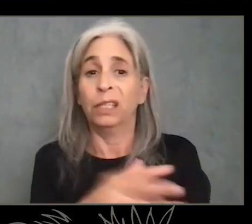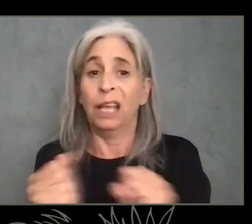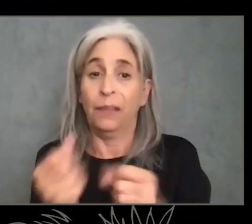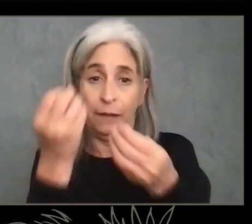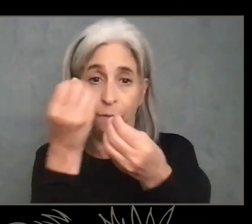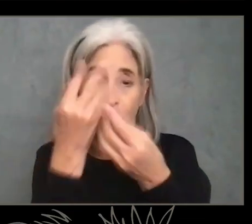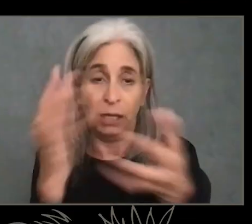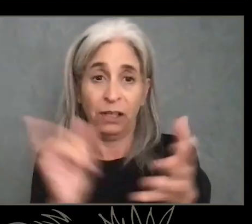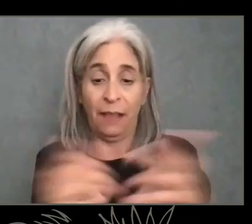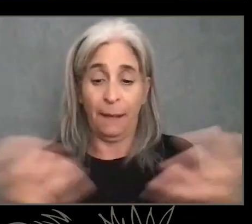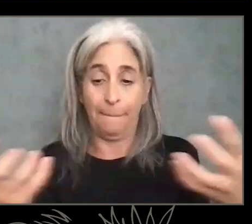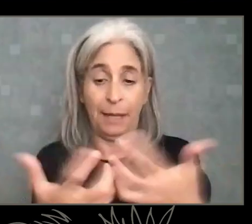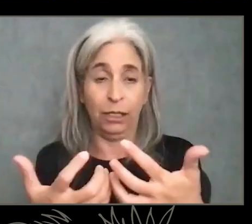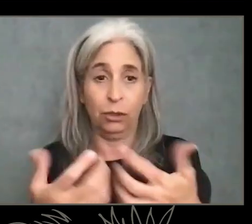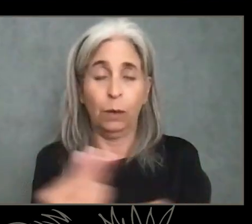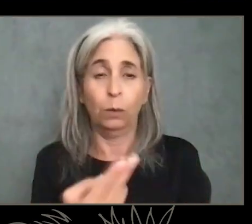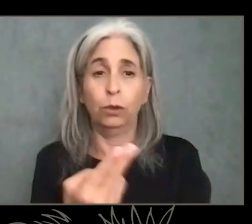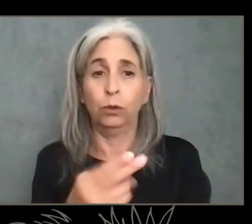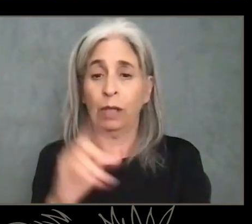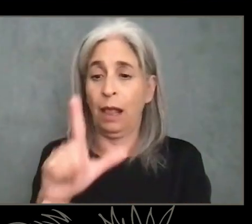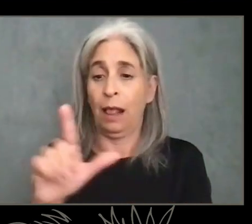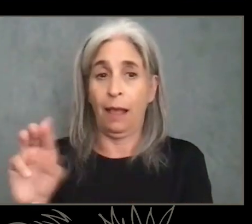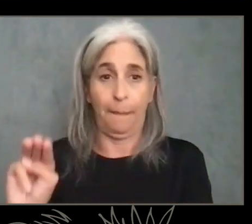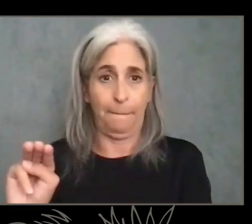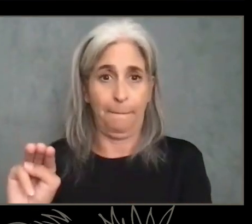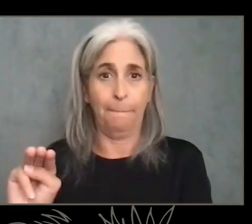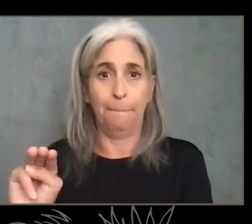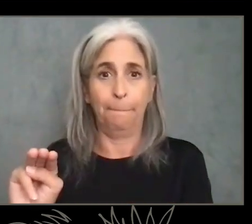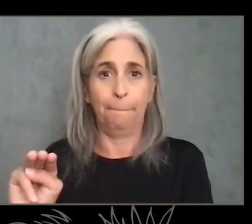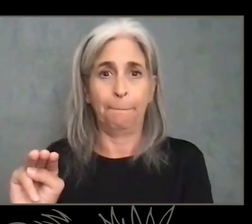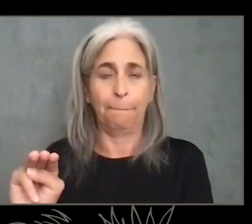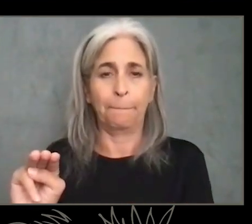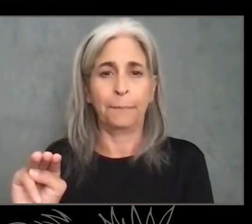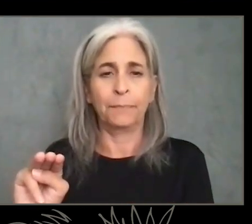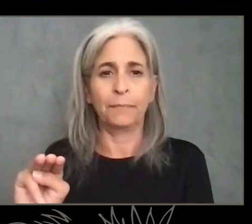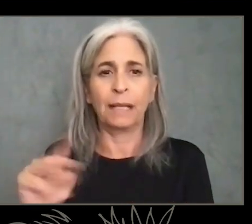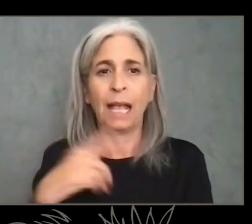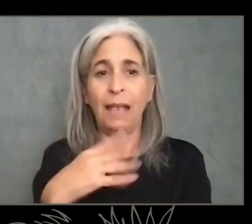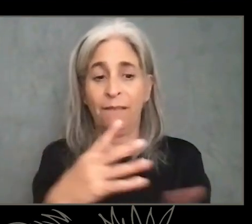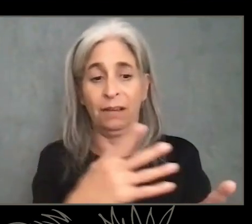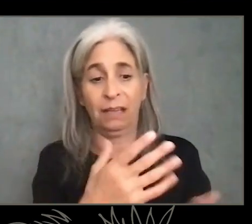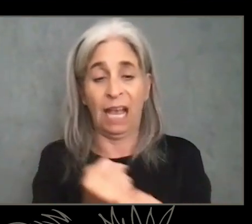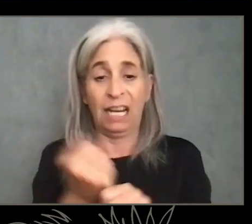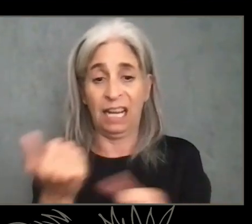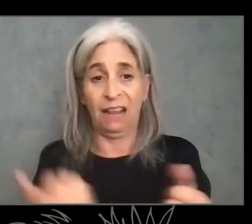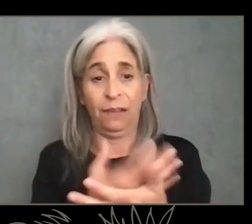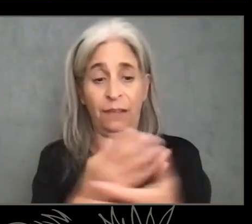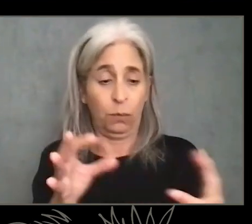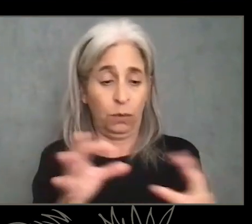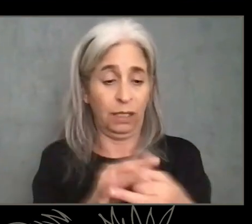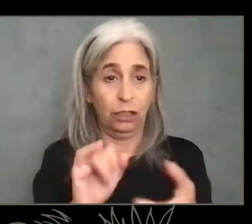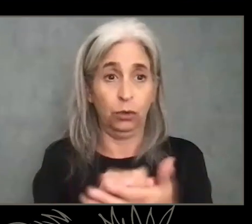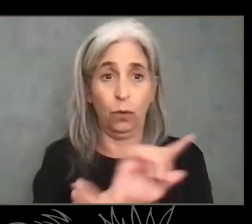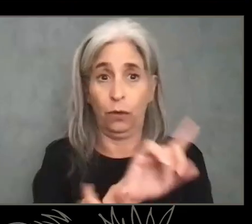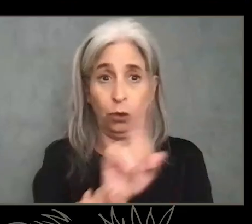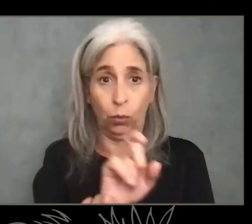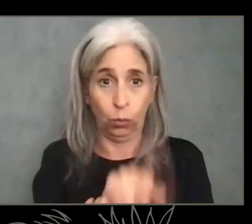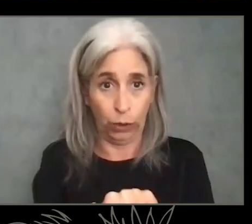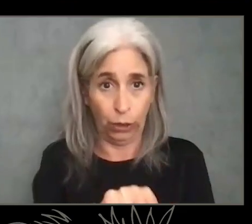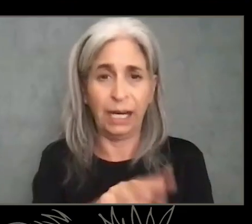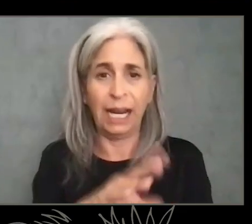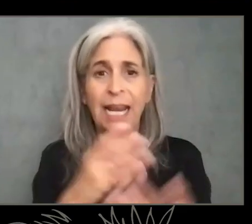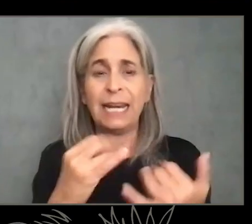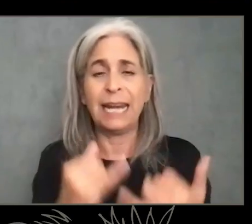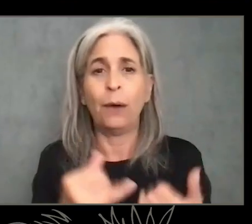matches, that's when I'm going to use my LLM. I'll have the context. I have retrieved everything that's relevant to that query, and now I can